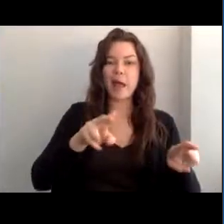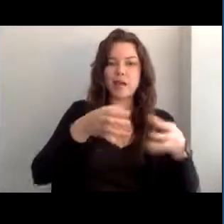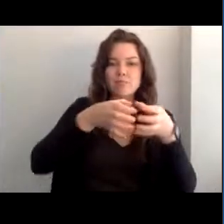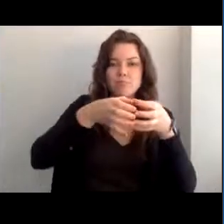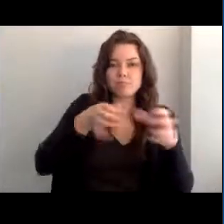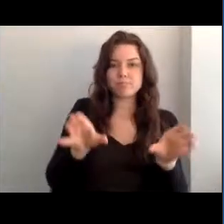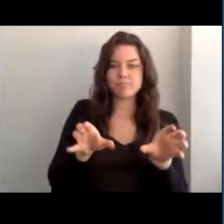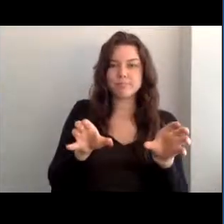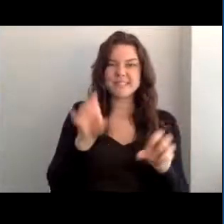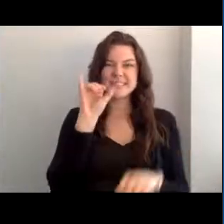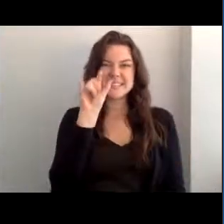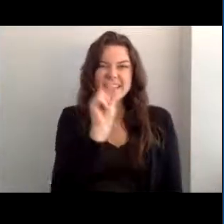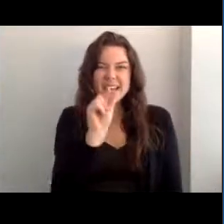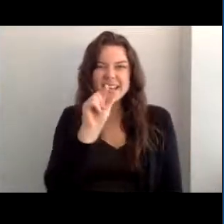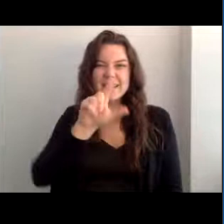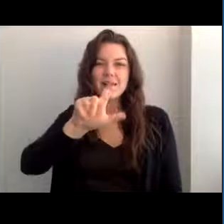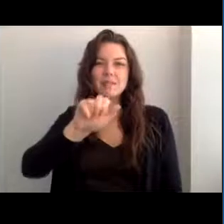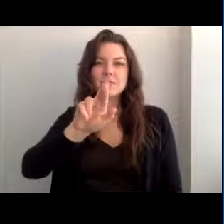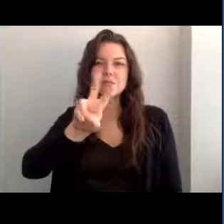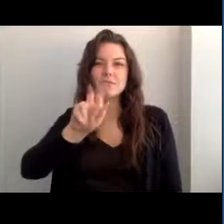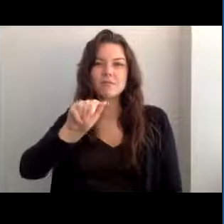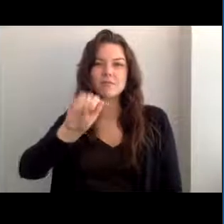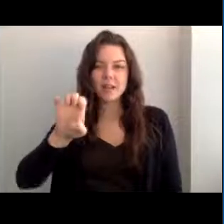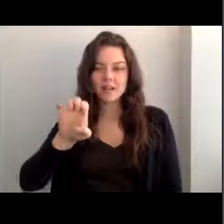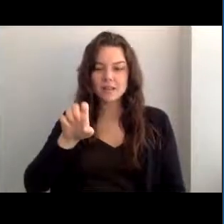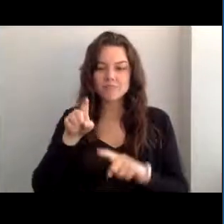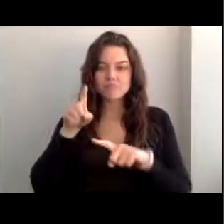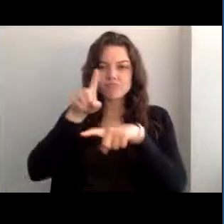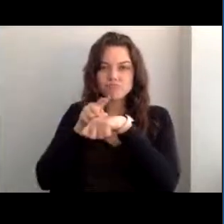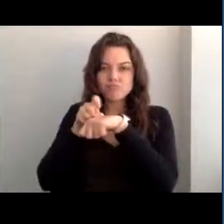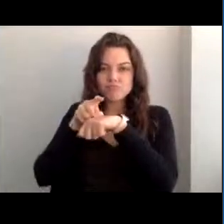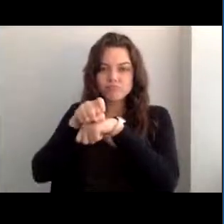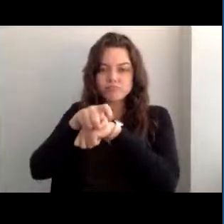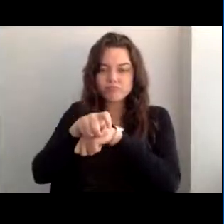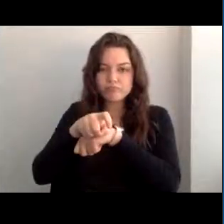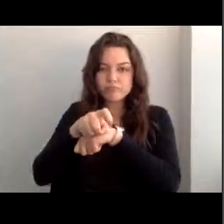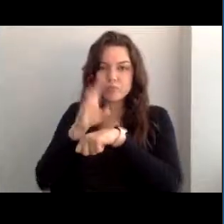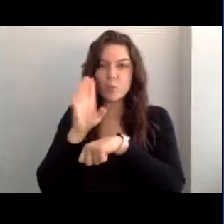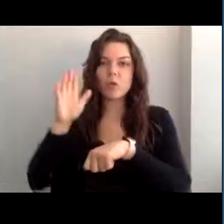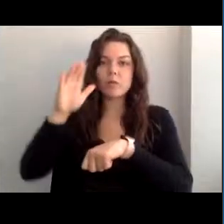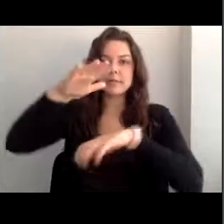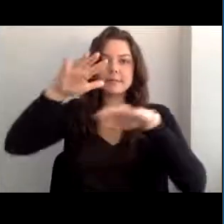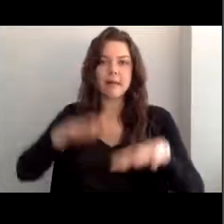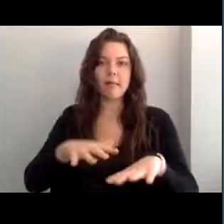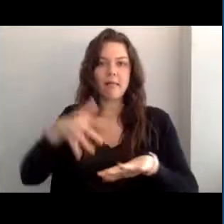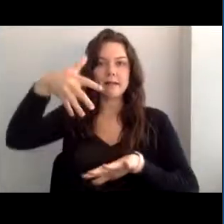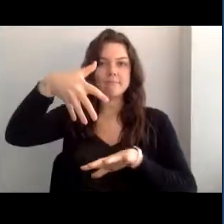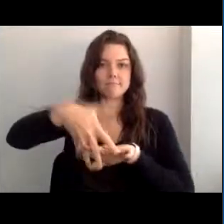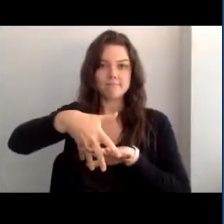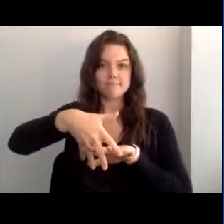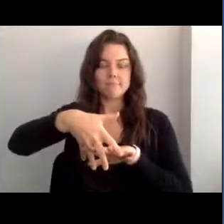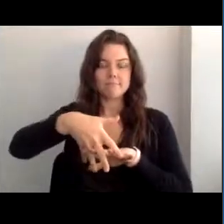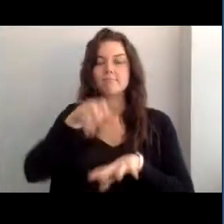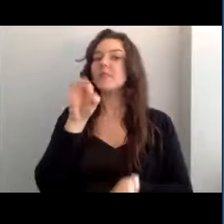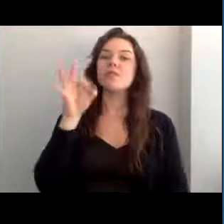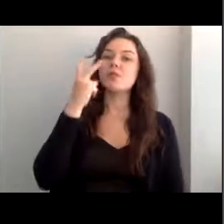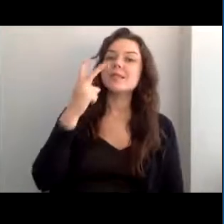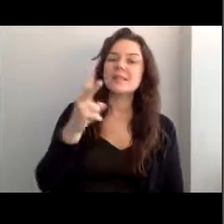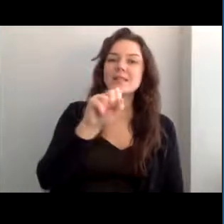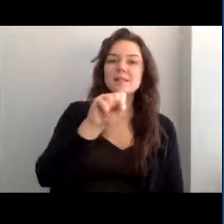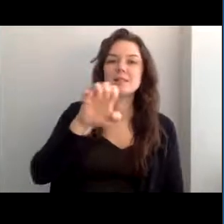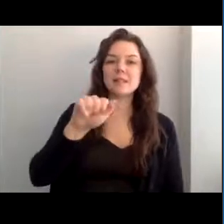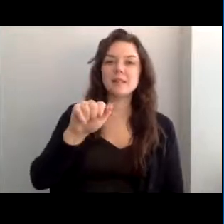tiny microscopic animal that floats along in the ocean, and then it settles down and it attaches. So if you've ever seen a sea anemone, think about how the bottom